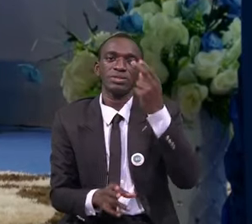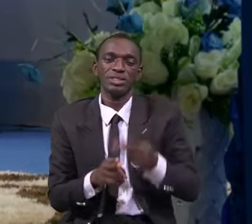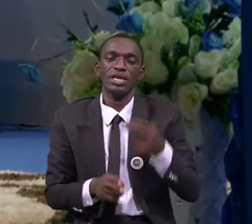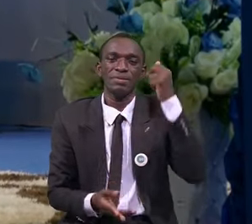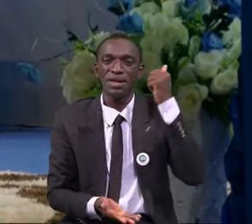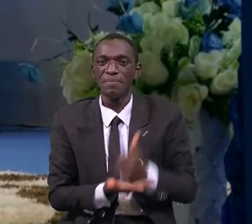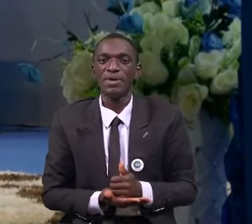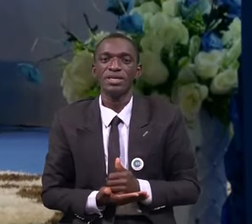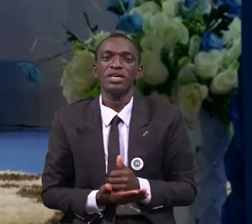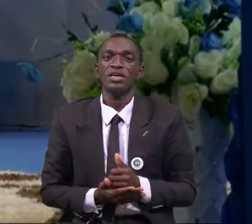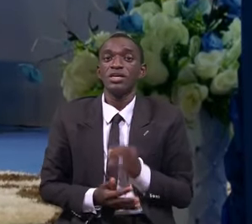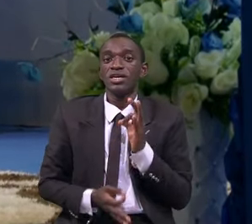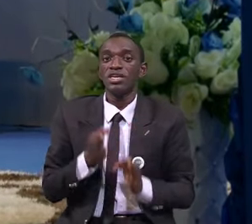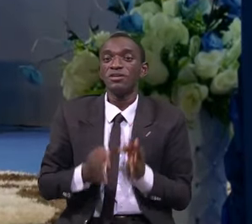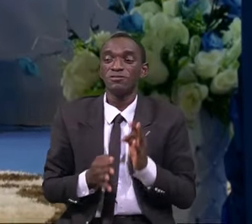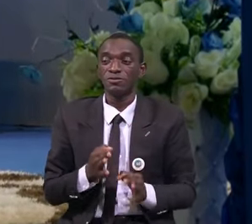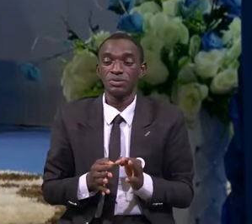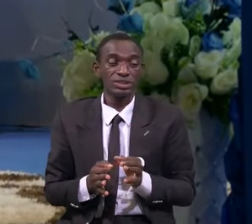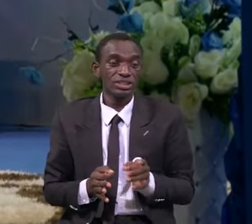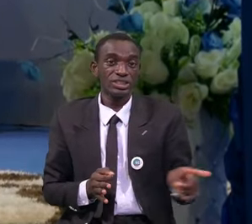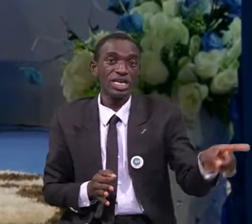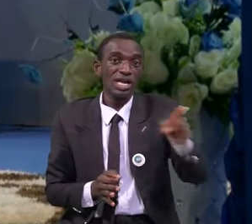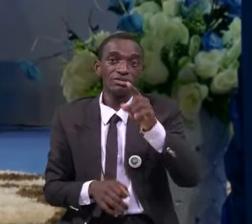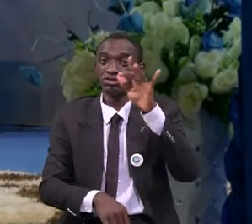If they have touched you already,